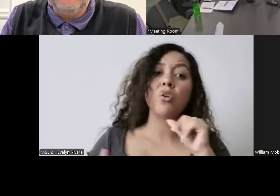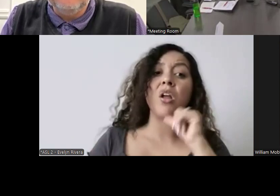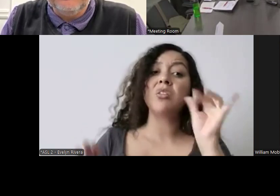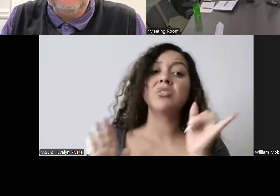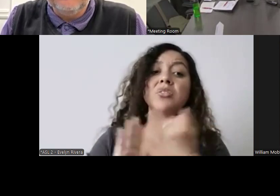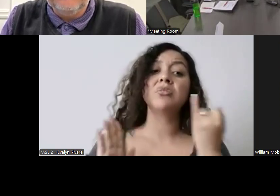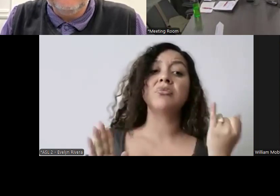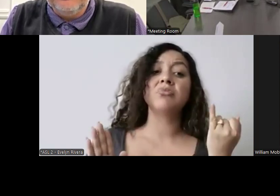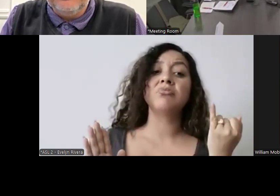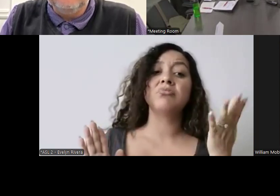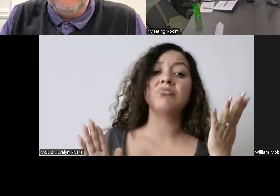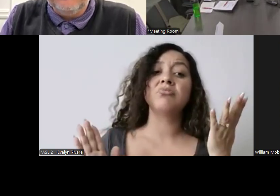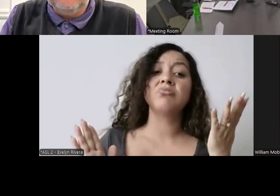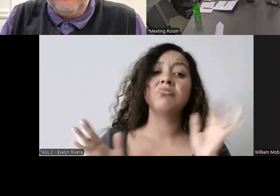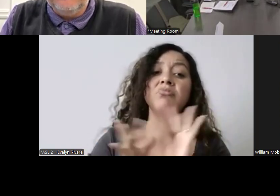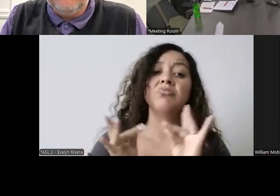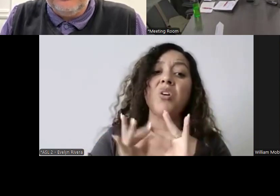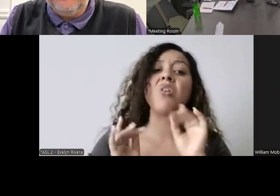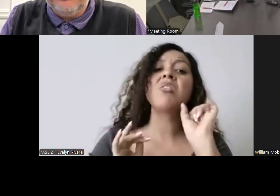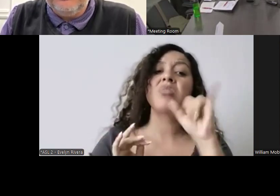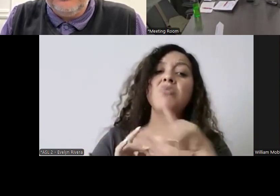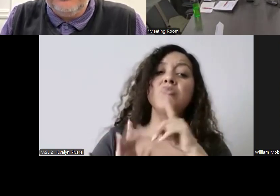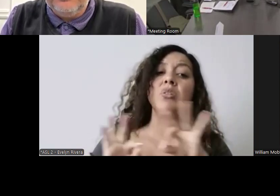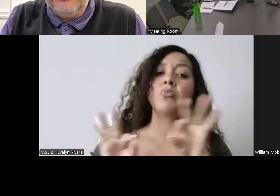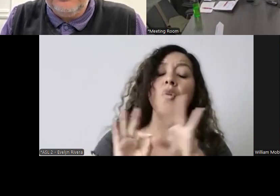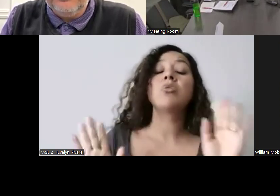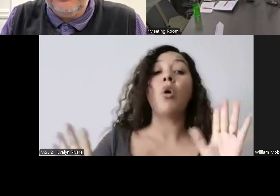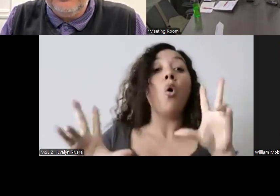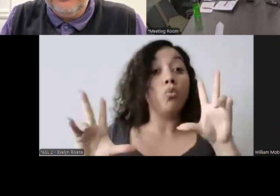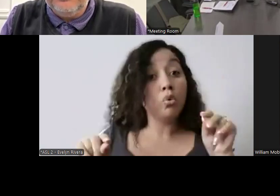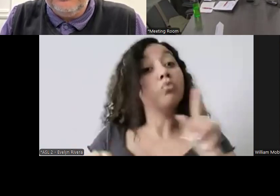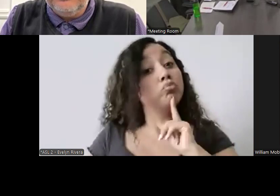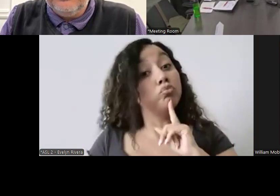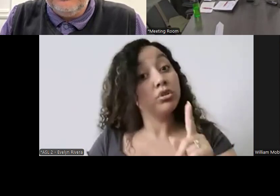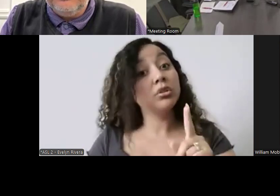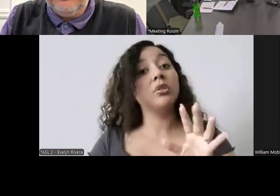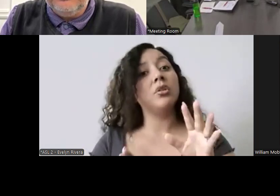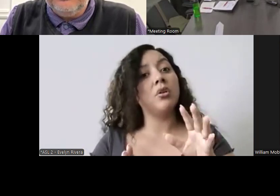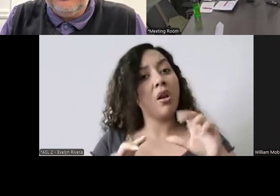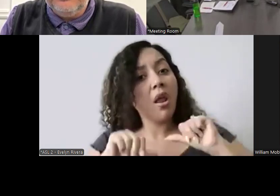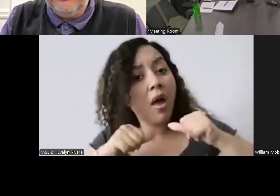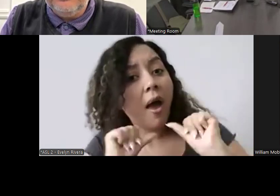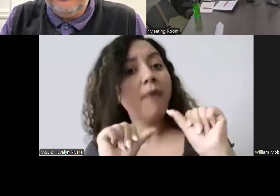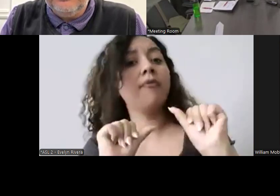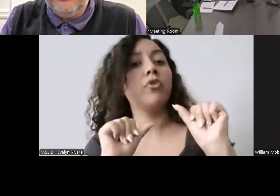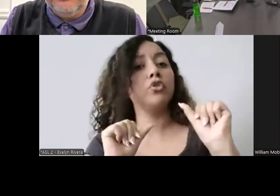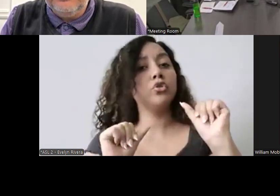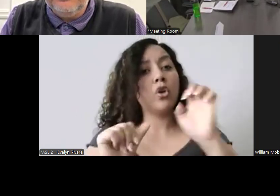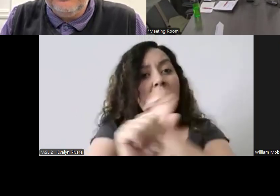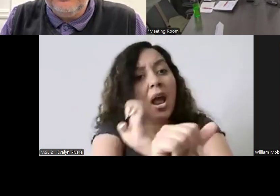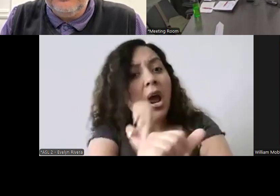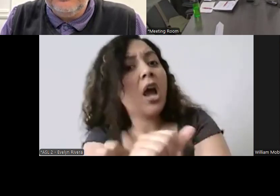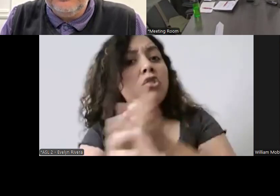a statement made, oh yeah, that's really important, but really a concerted effort to put energy and people